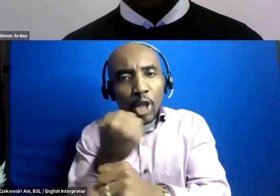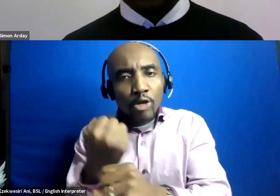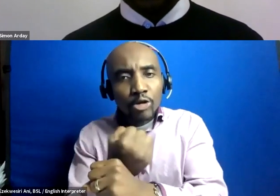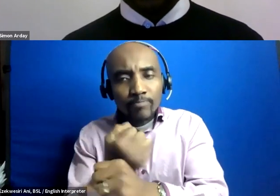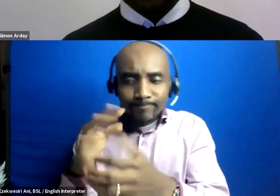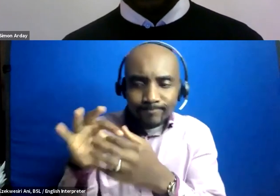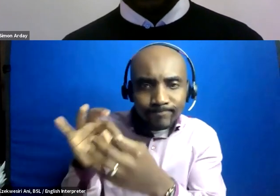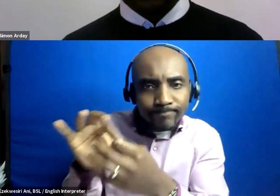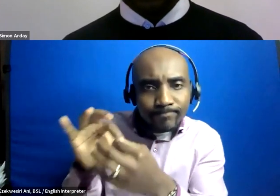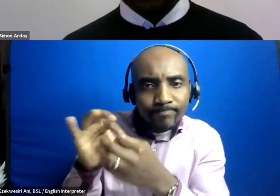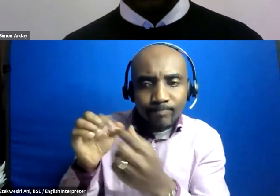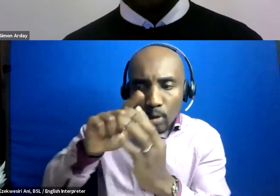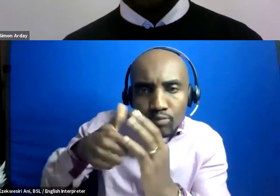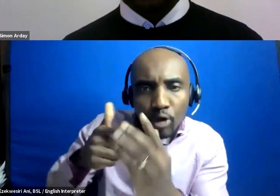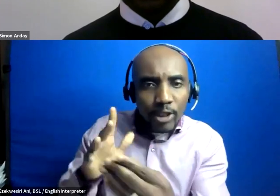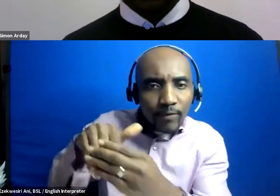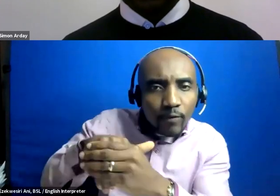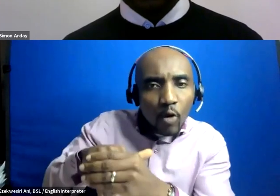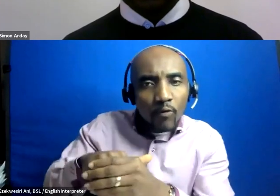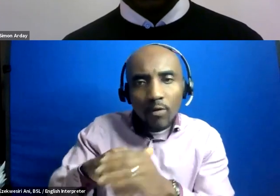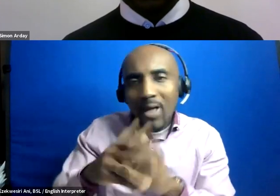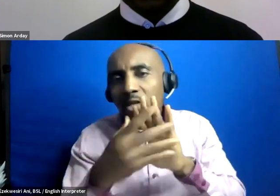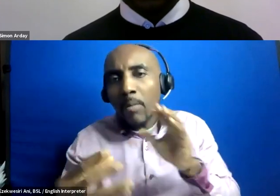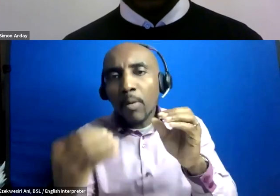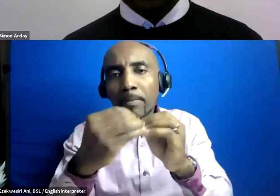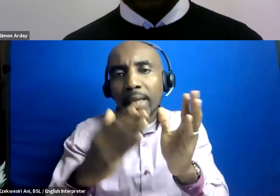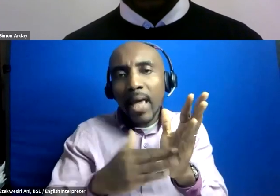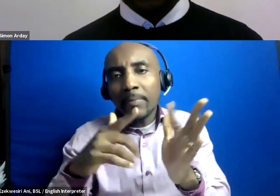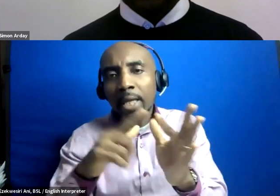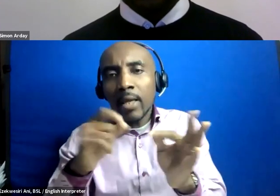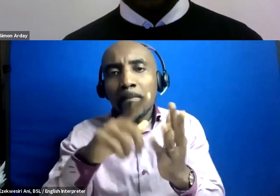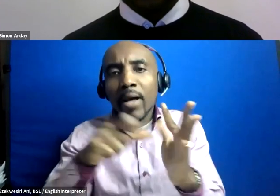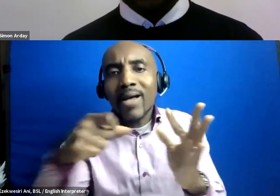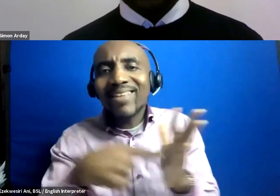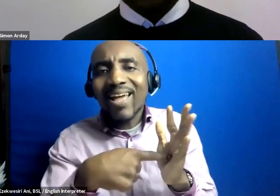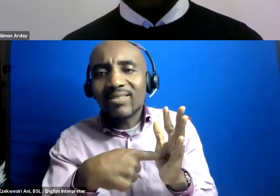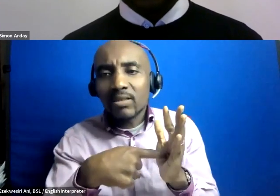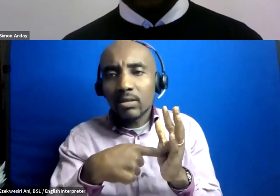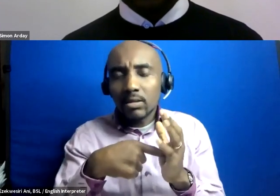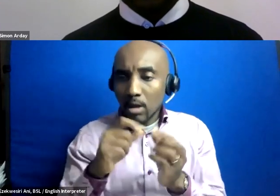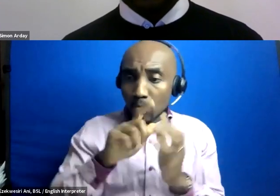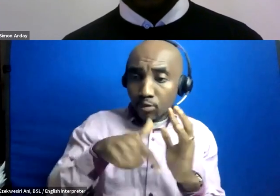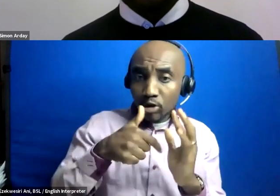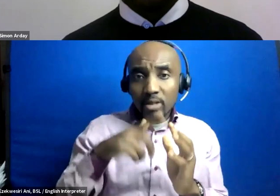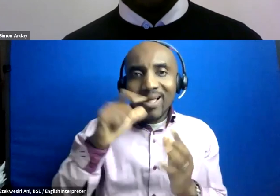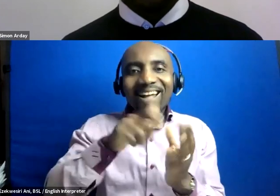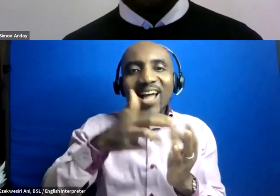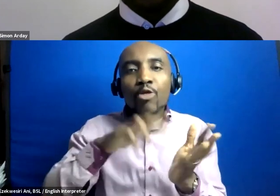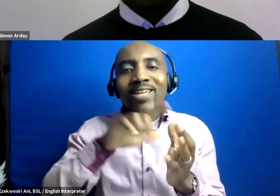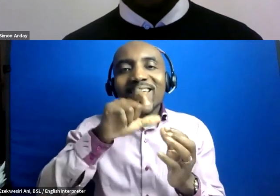co-production projects, such as the BME Burdett project with Catherine Gamble